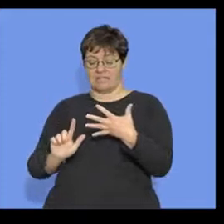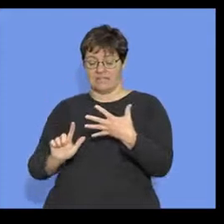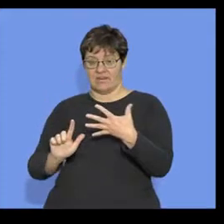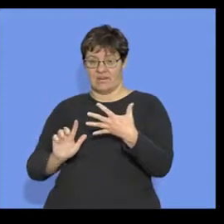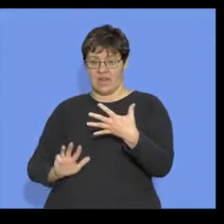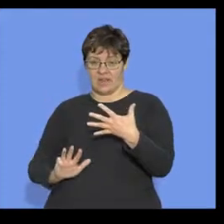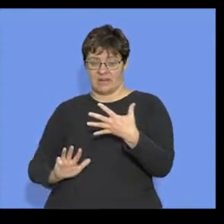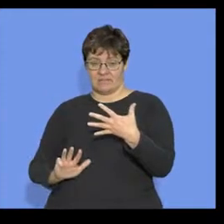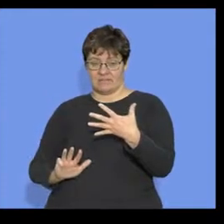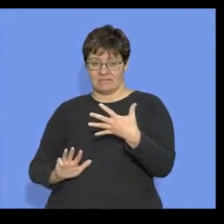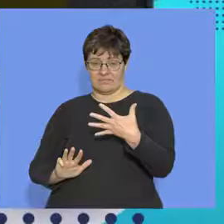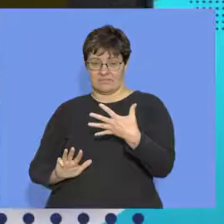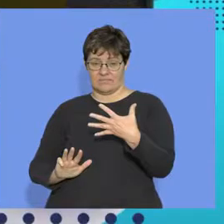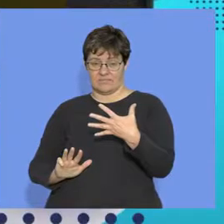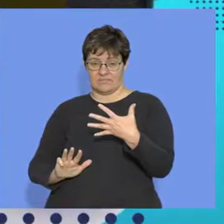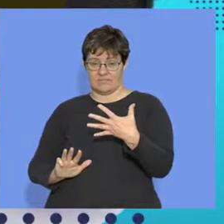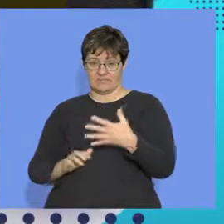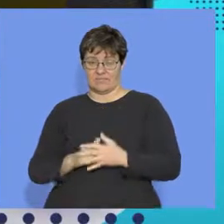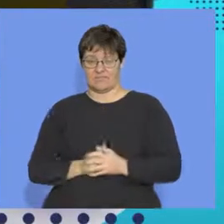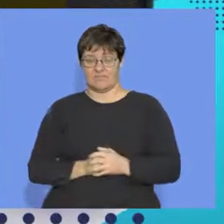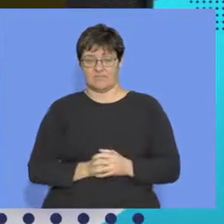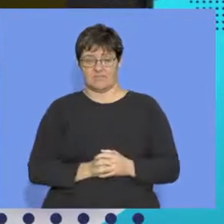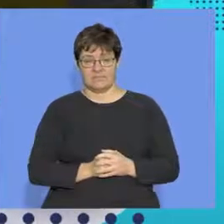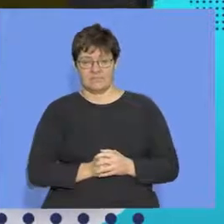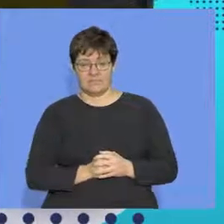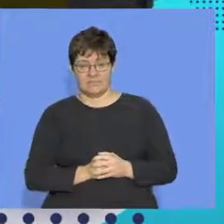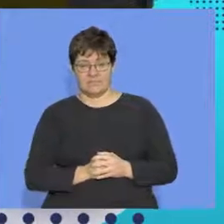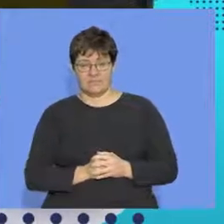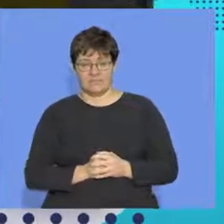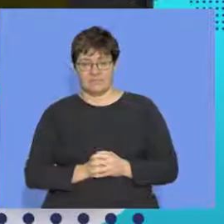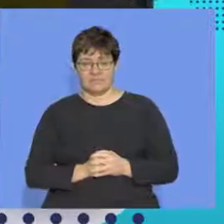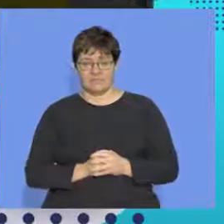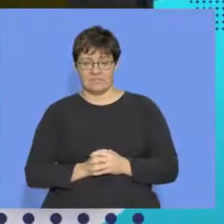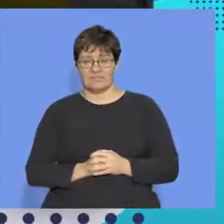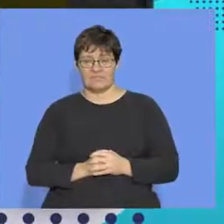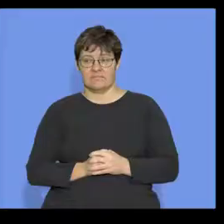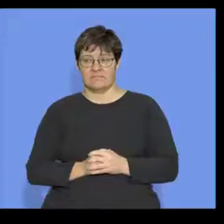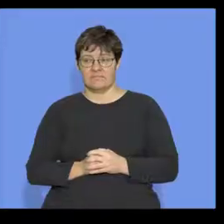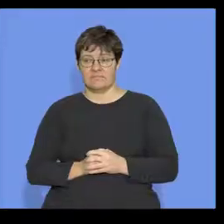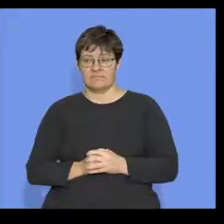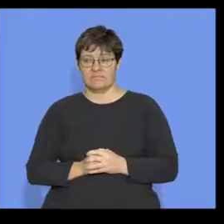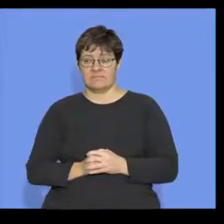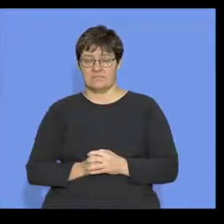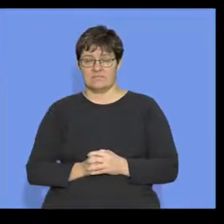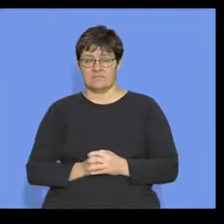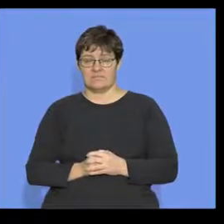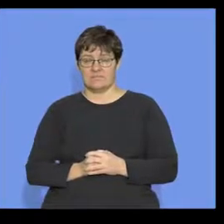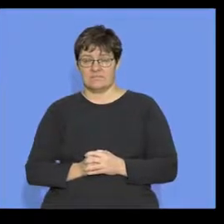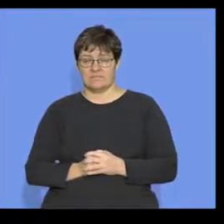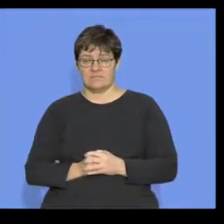5, 9. Okay. Then from there, Let's see.